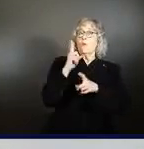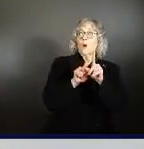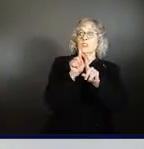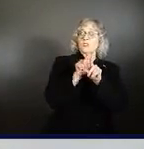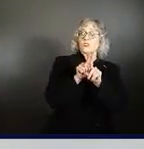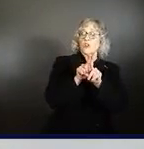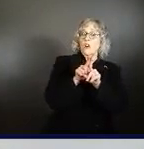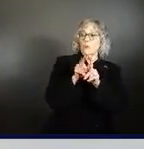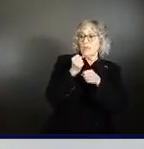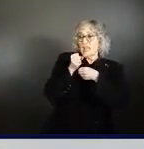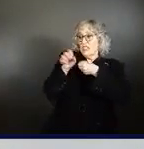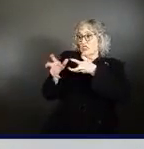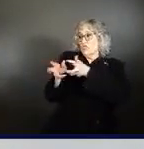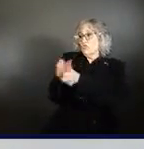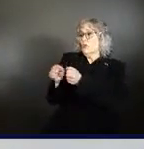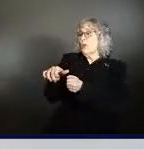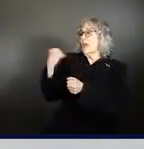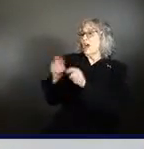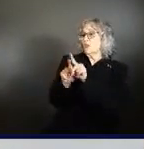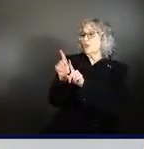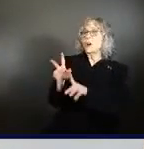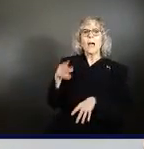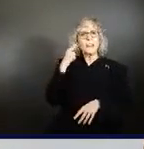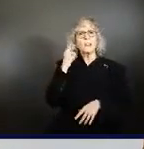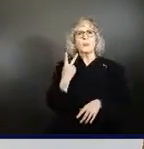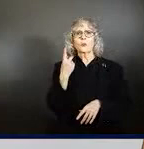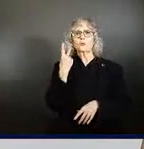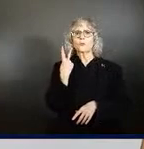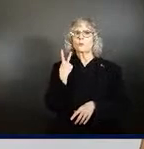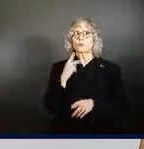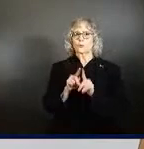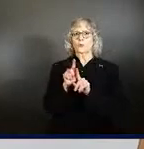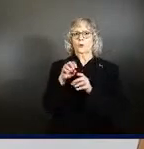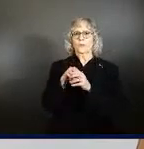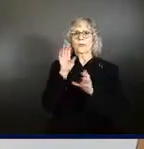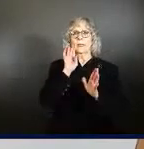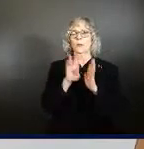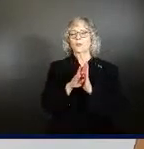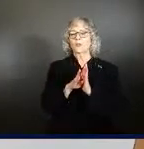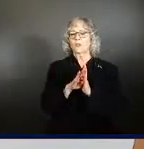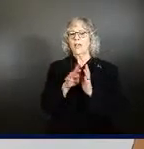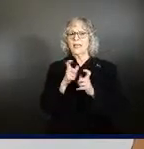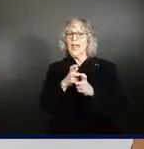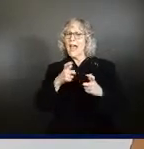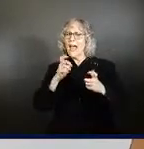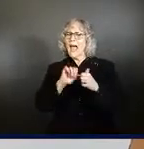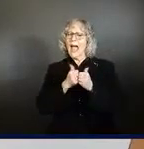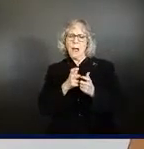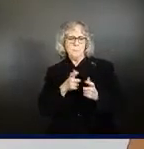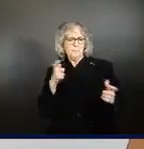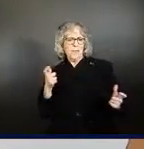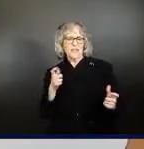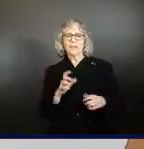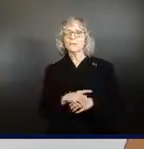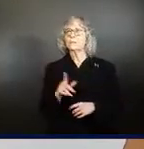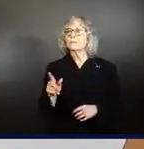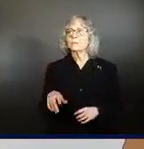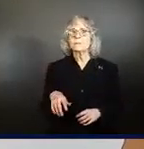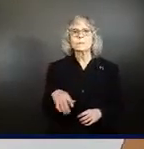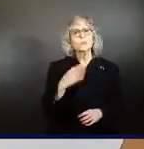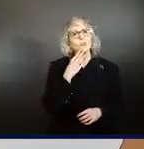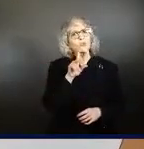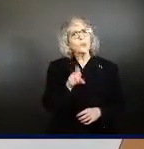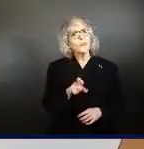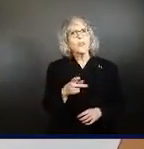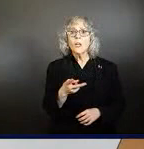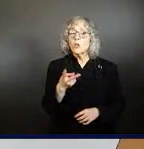in that image. And how large is that explosion? So that's a good question. There are 2 stars in this image,